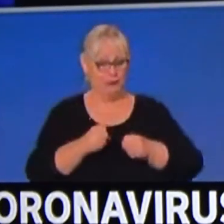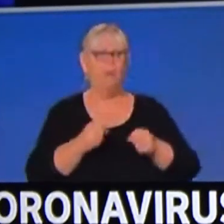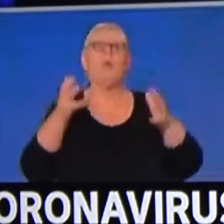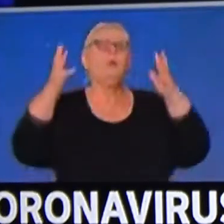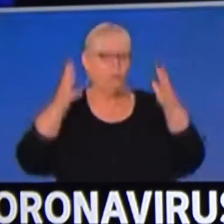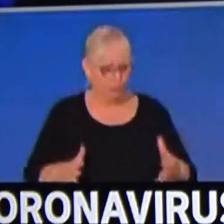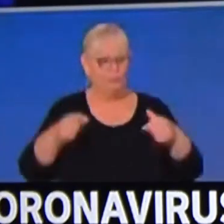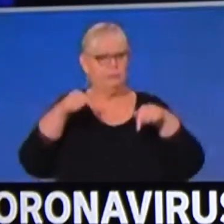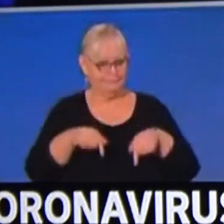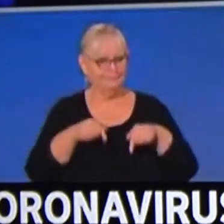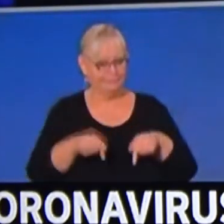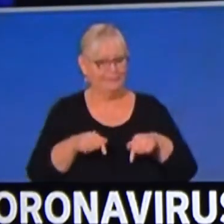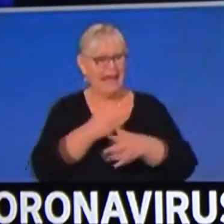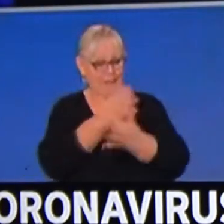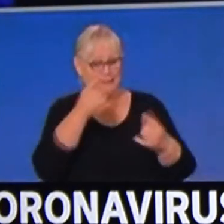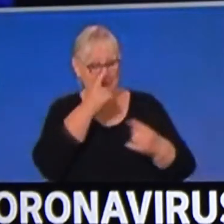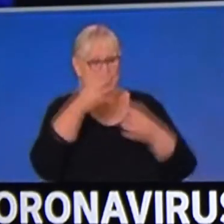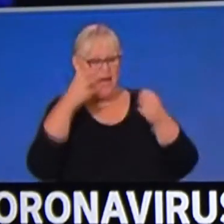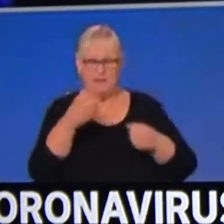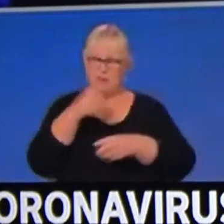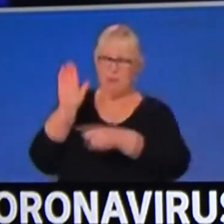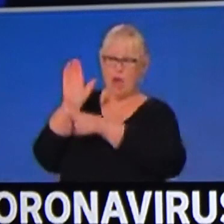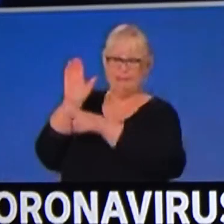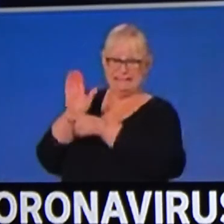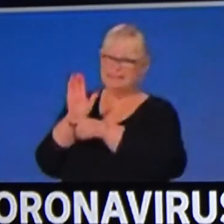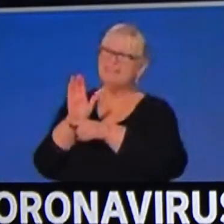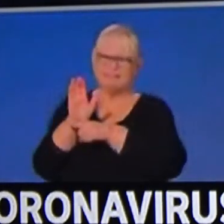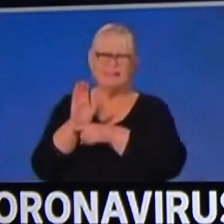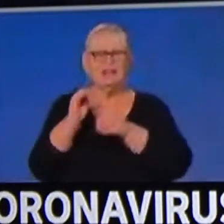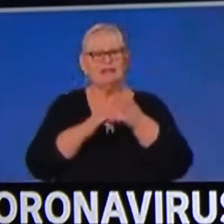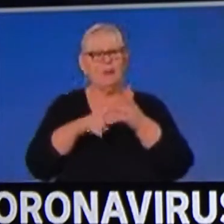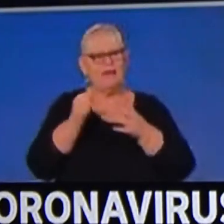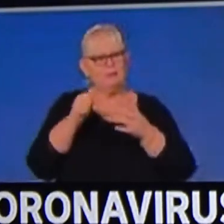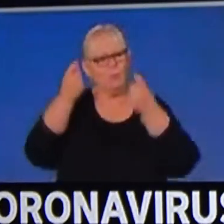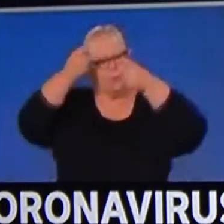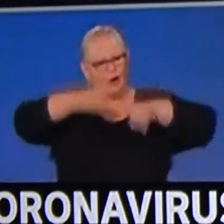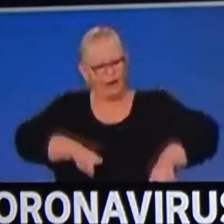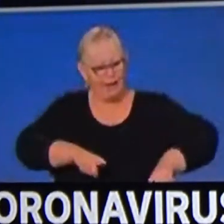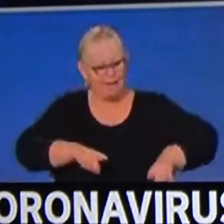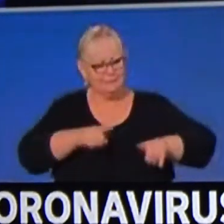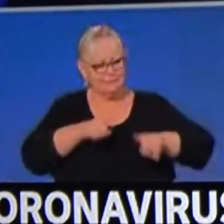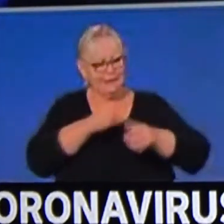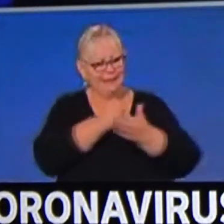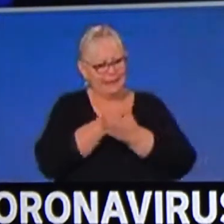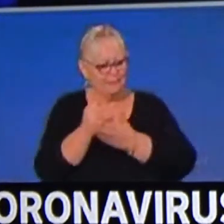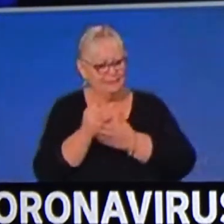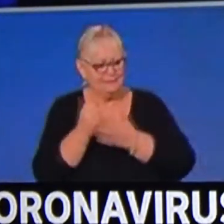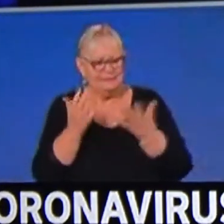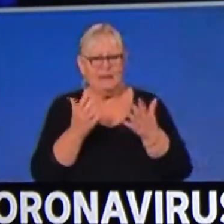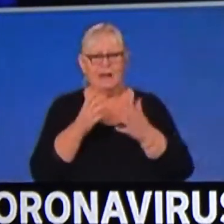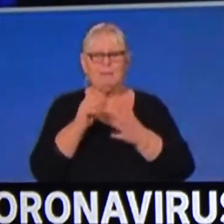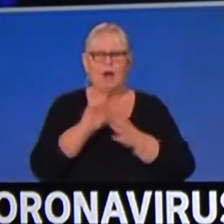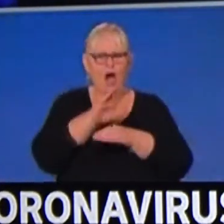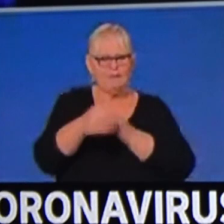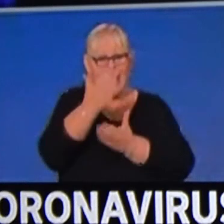means that we need to look at the numbers in that context. But it is pleasing to know that it is estimated more than